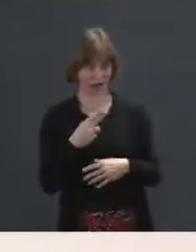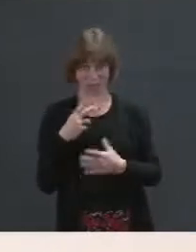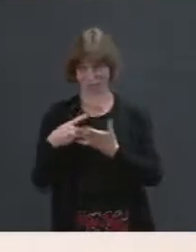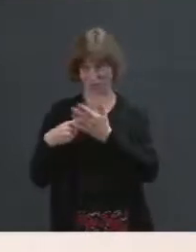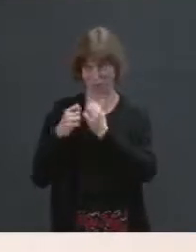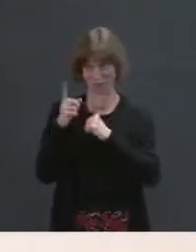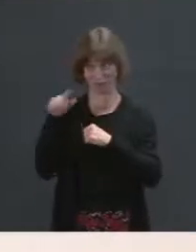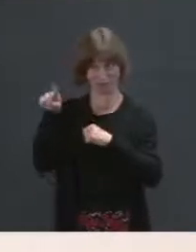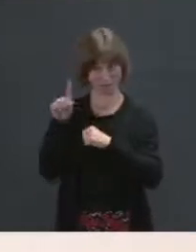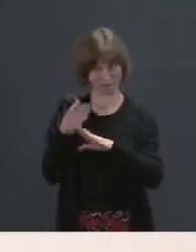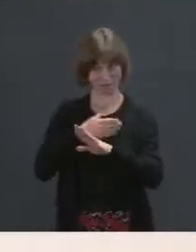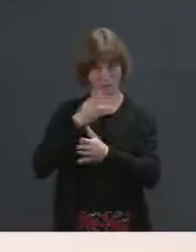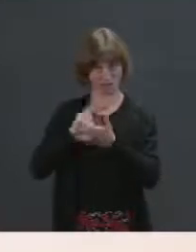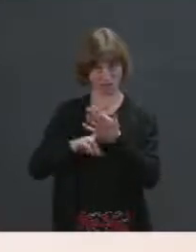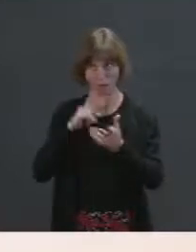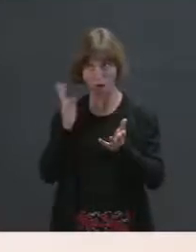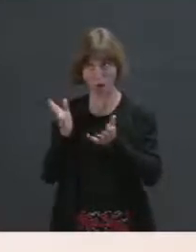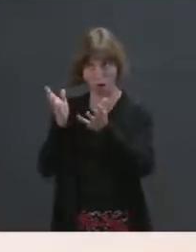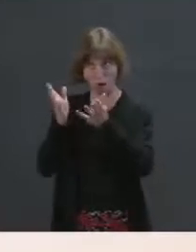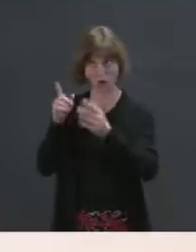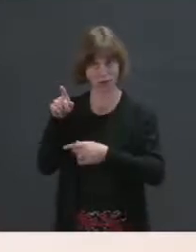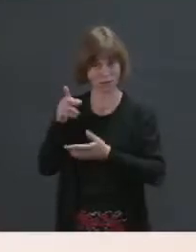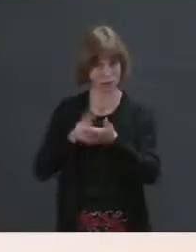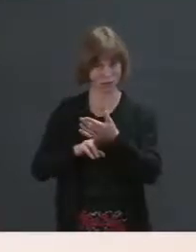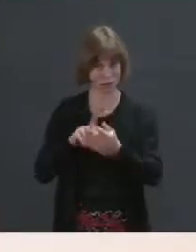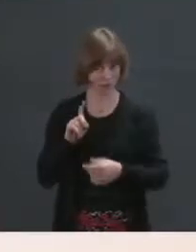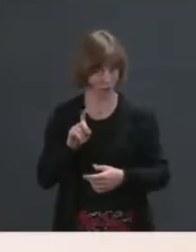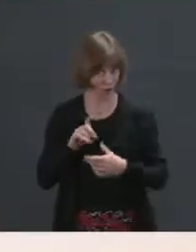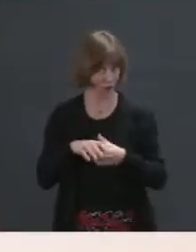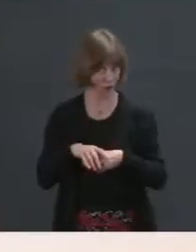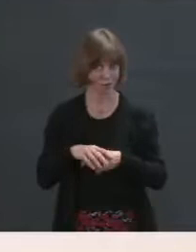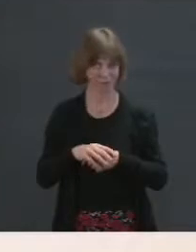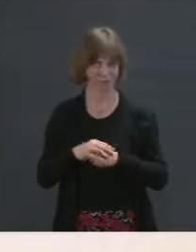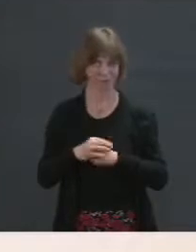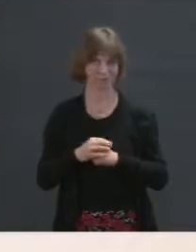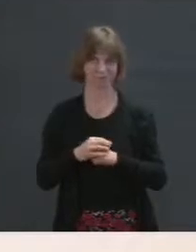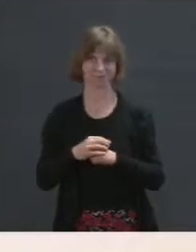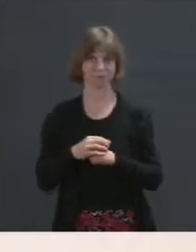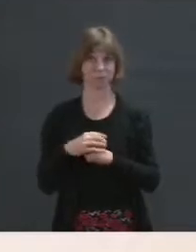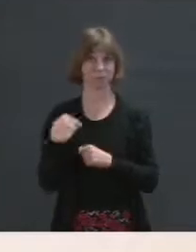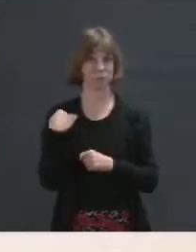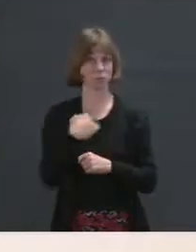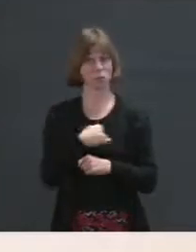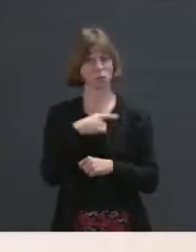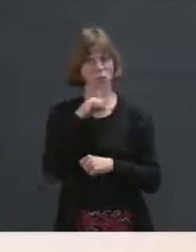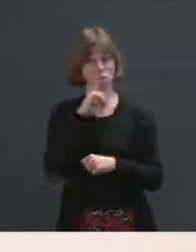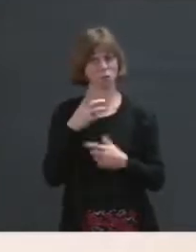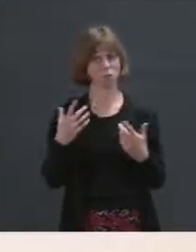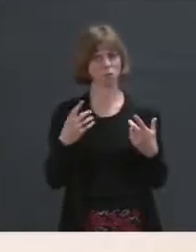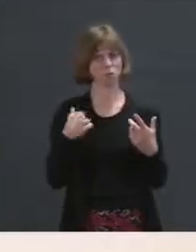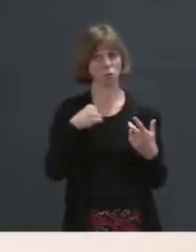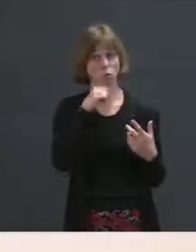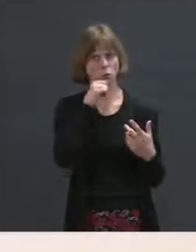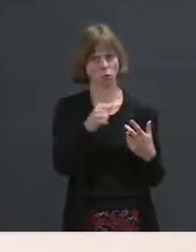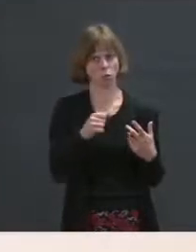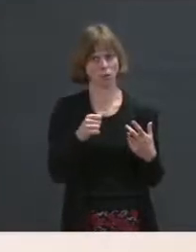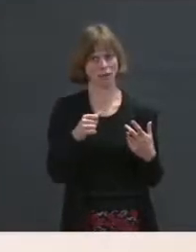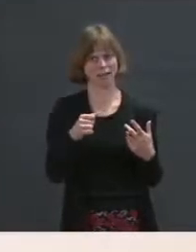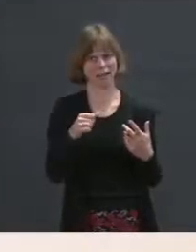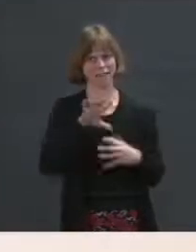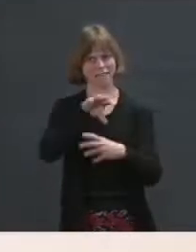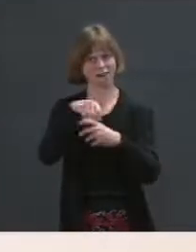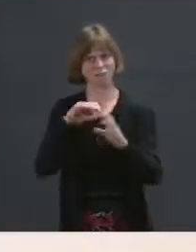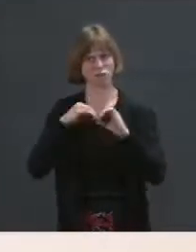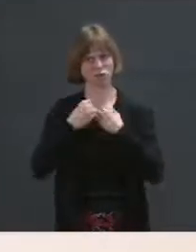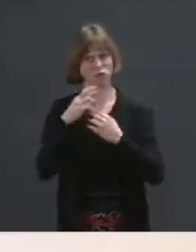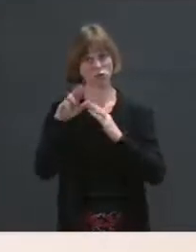to encourage them to sign the letter? I know it was put out by other groups, but just wondering. We didn't play an organizational role here. As I understand